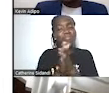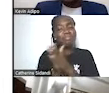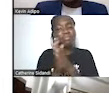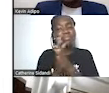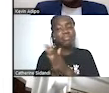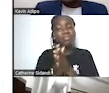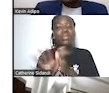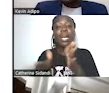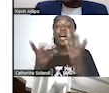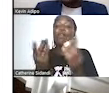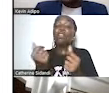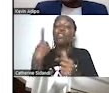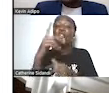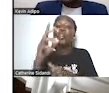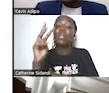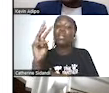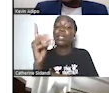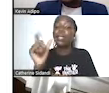of data is safe data?